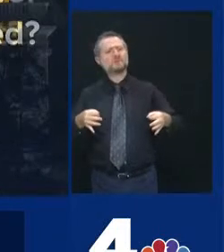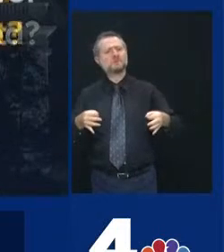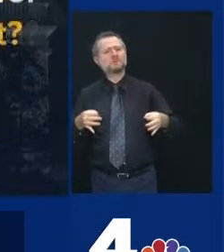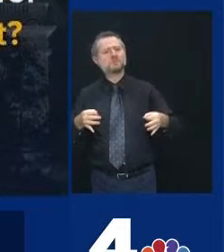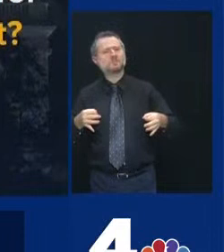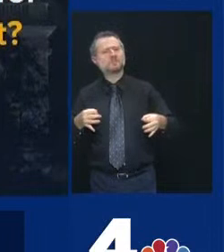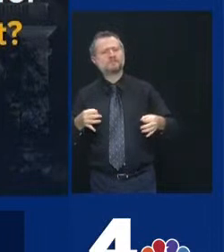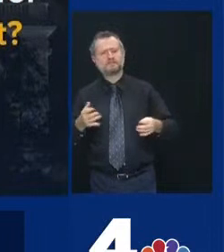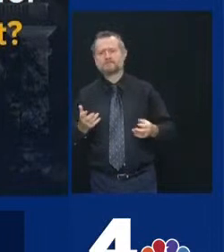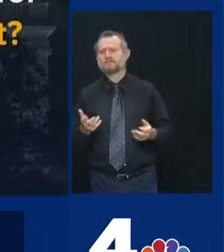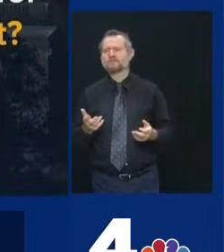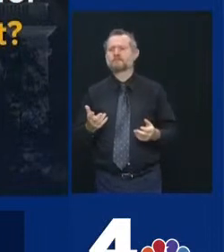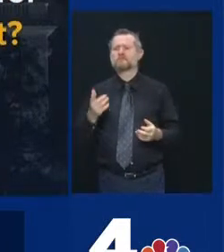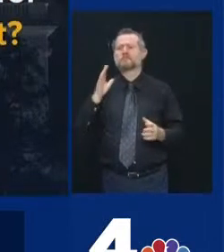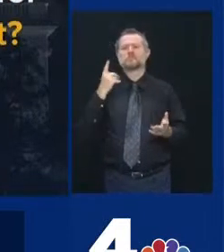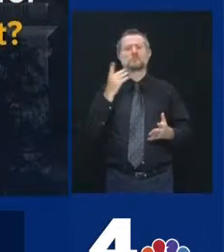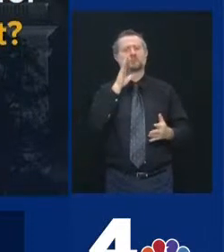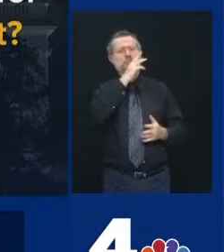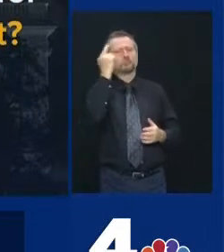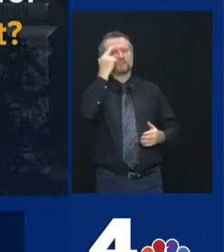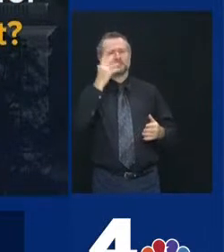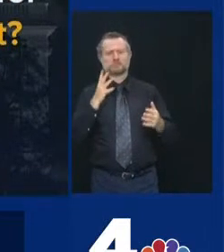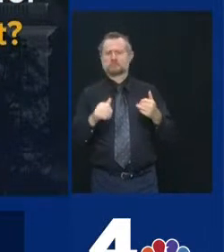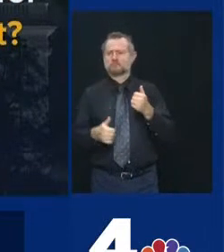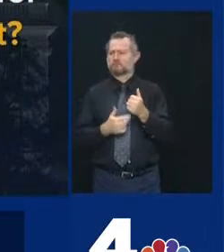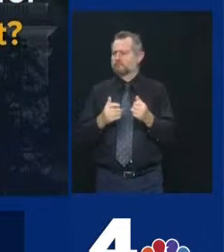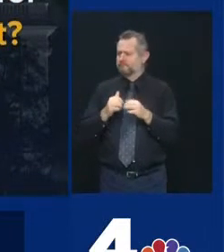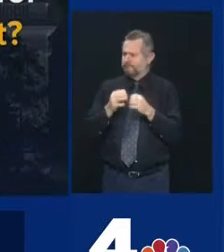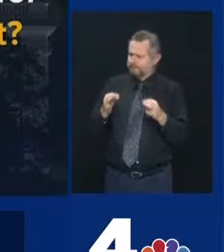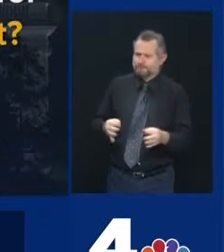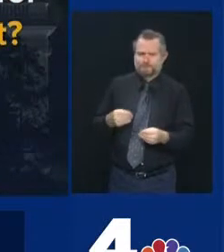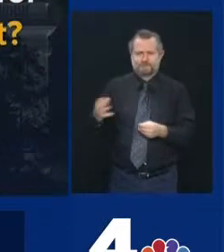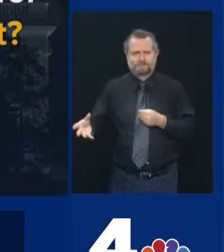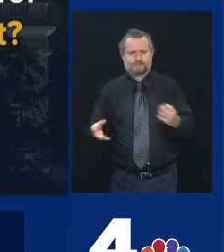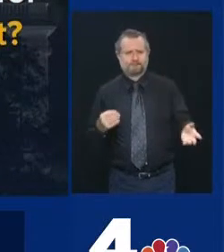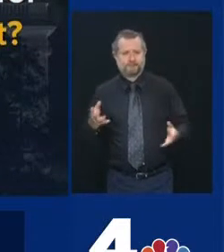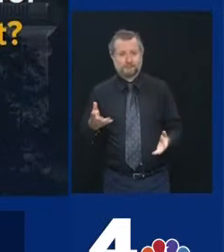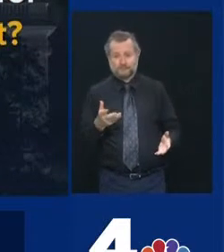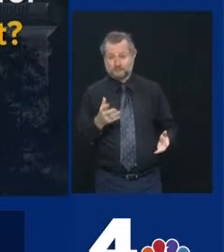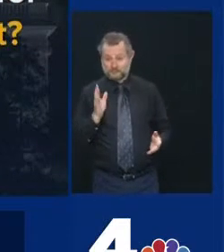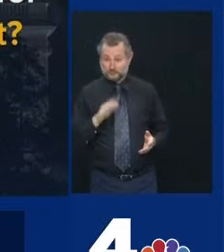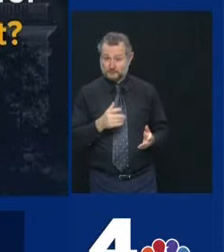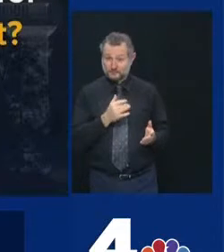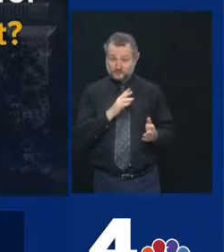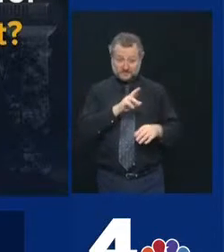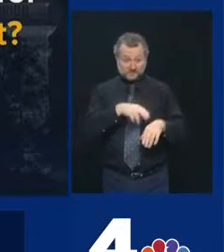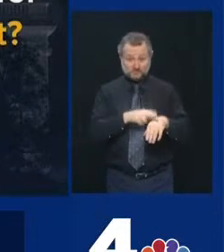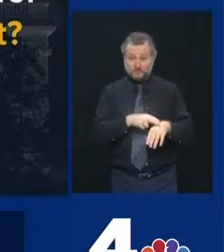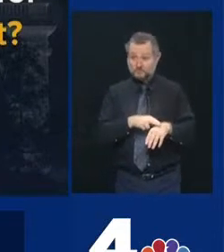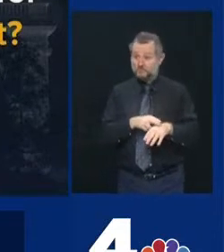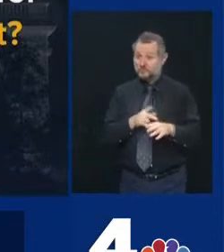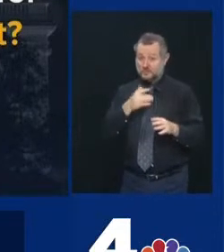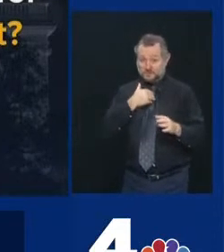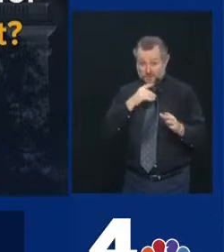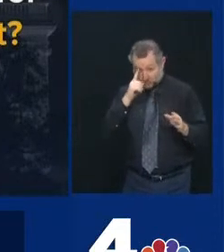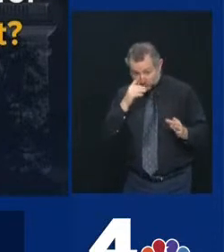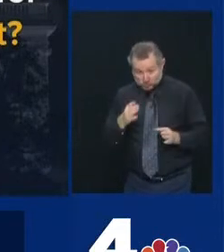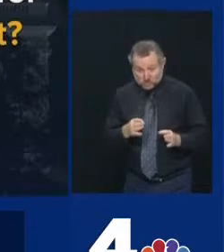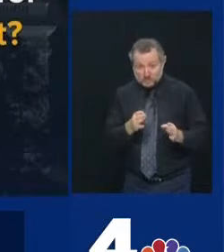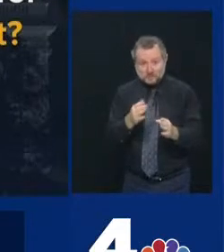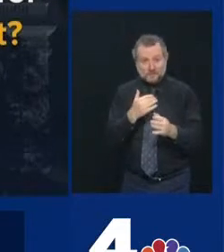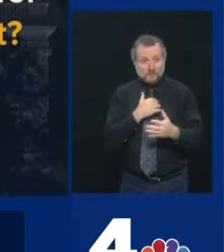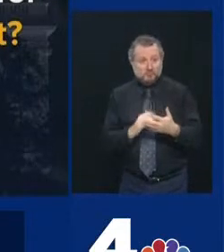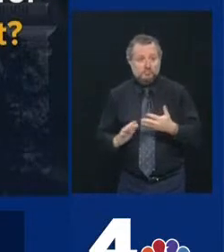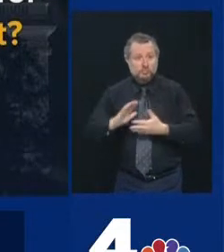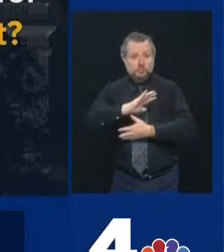gets? What's the basis that you're using? Is there a national strategy on the prioritization? In other words, is the federal